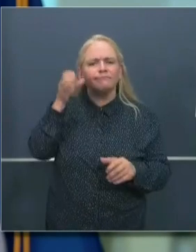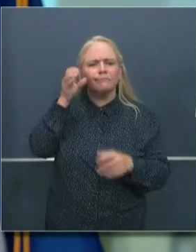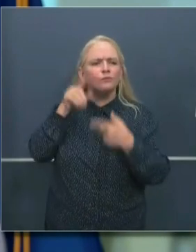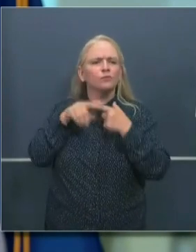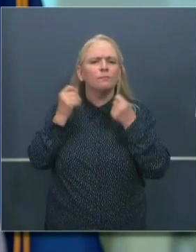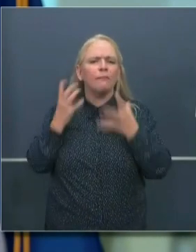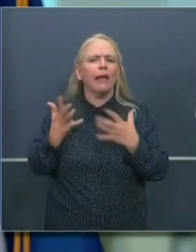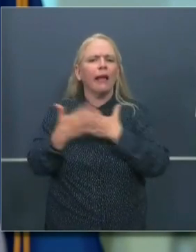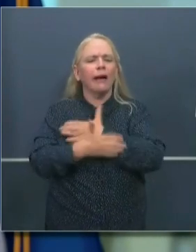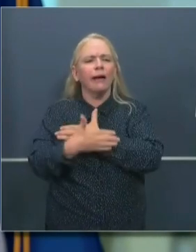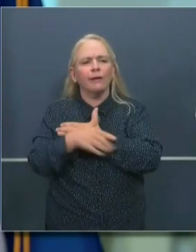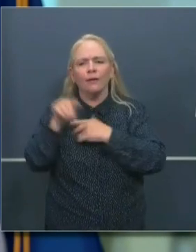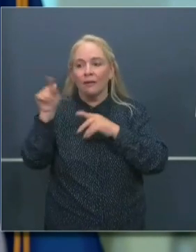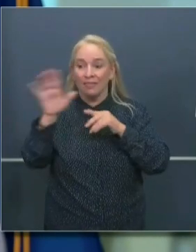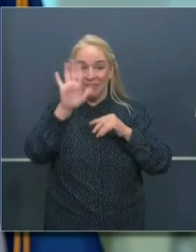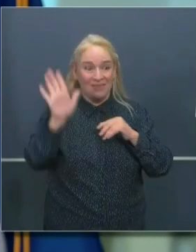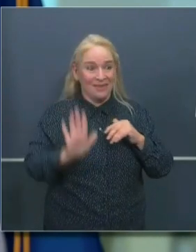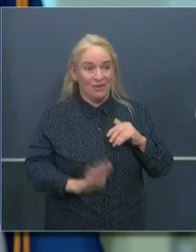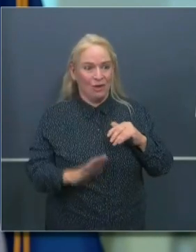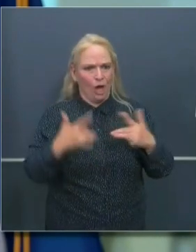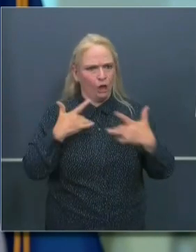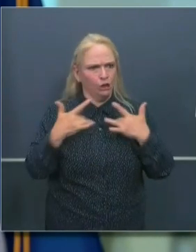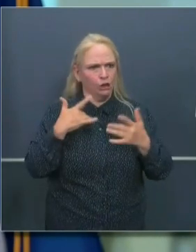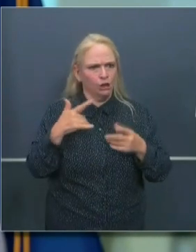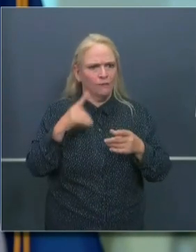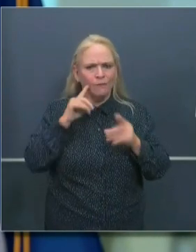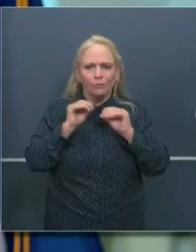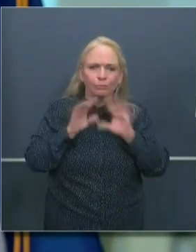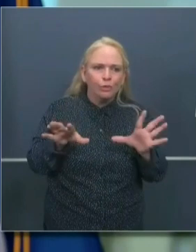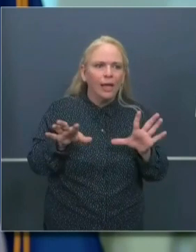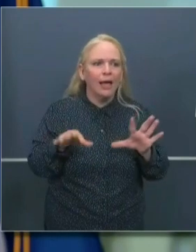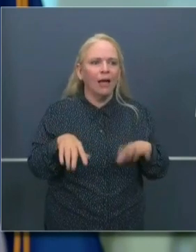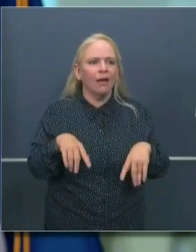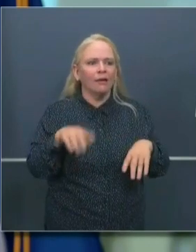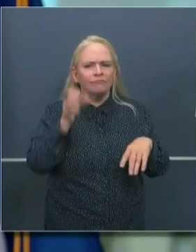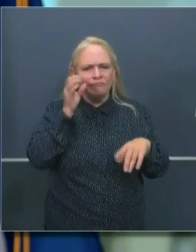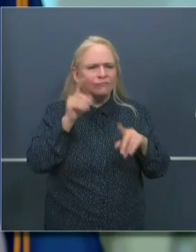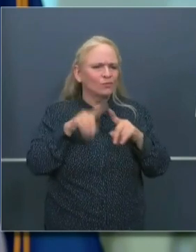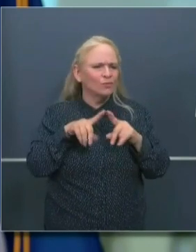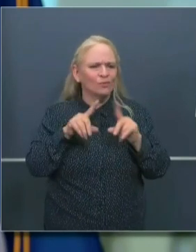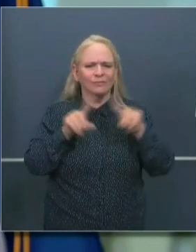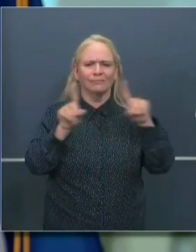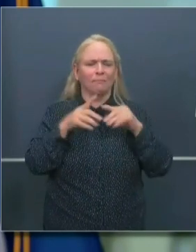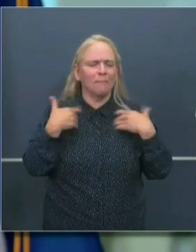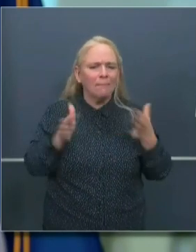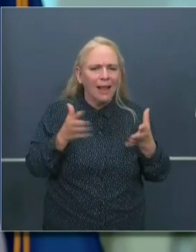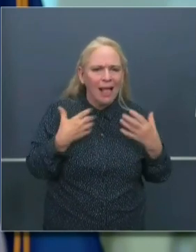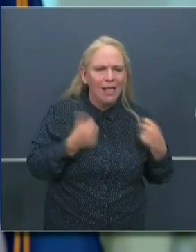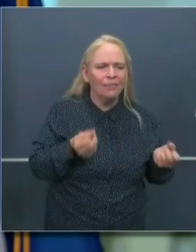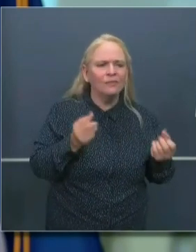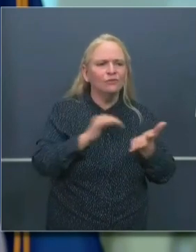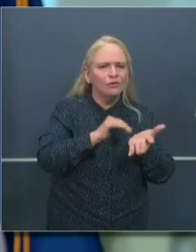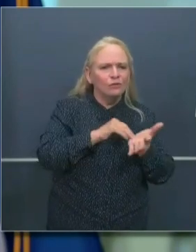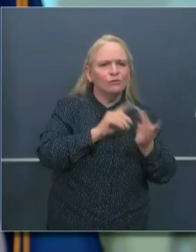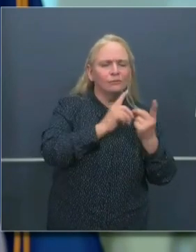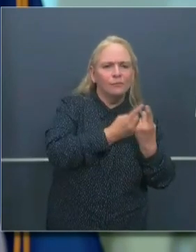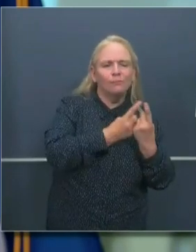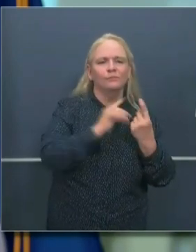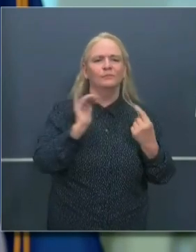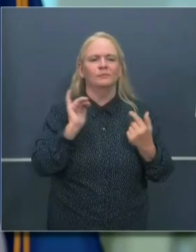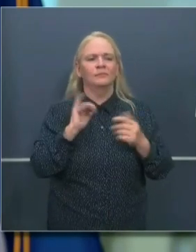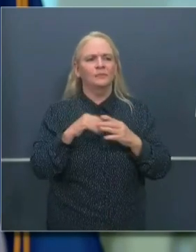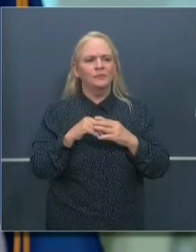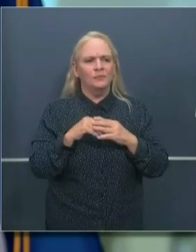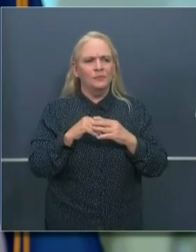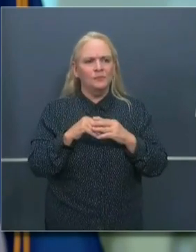concerns around spread. And we want to work as we have sectorally with industry leaders to put out guidelines